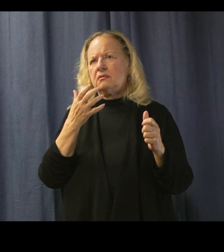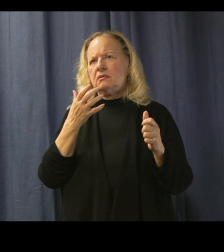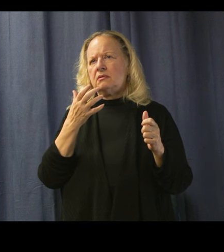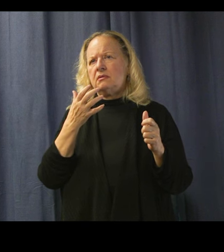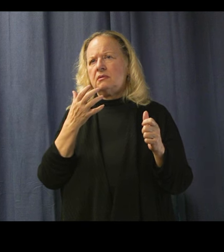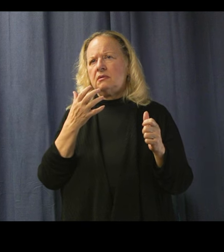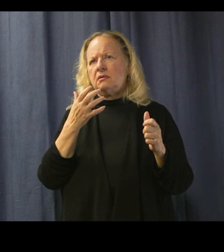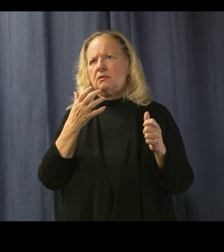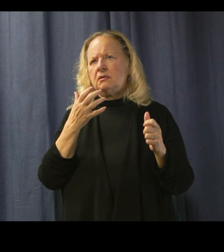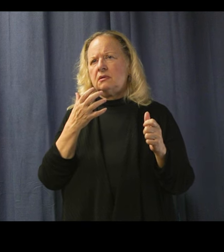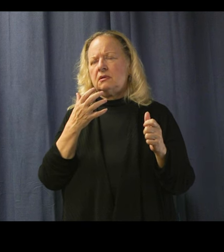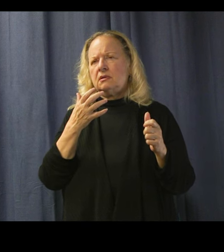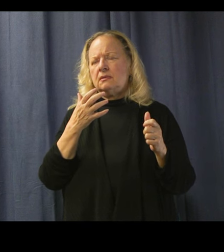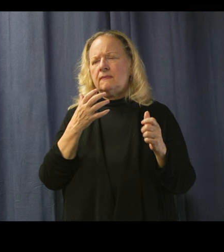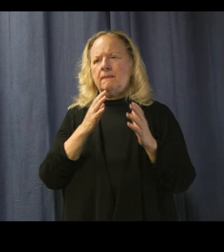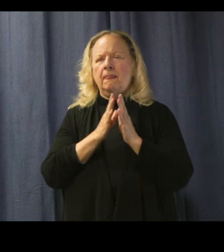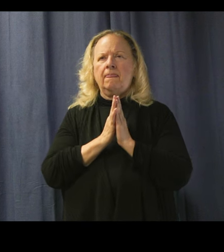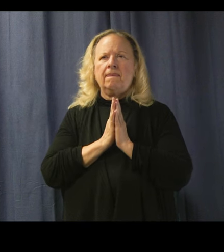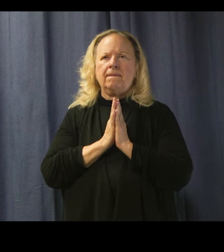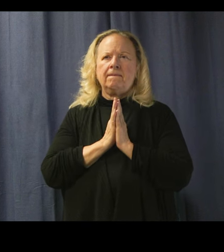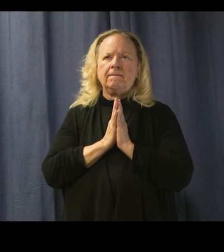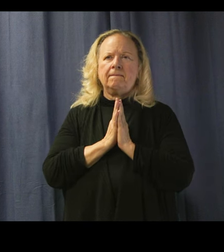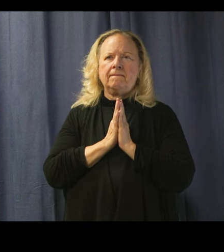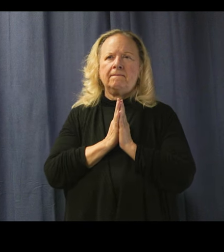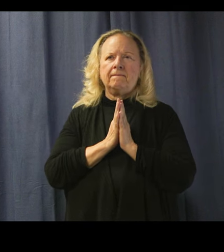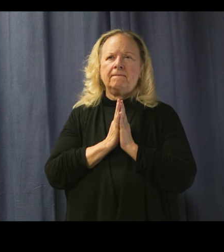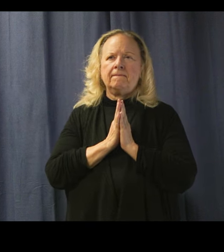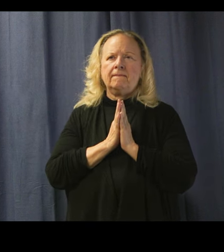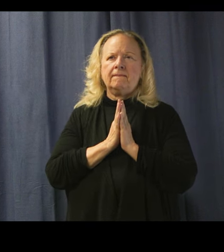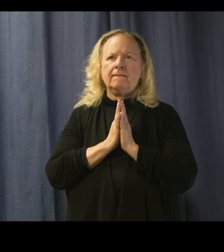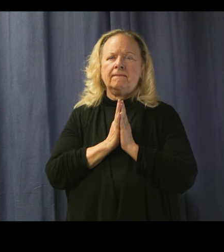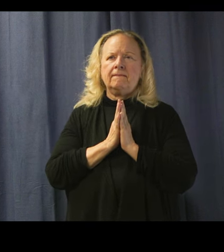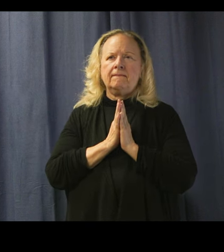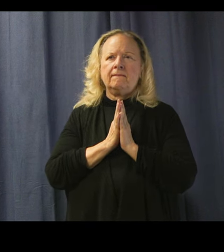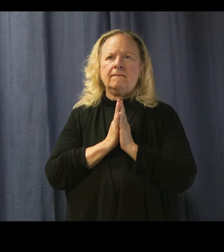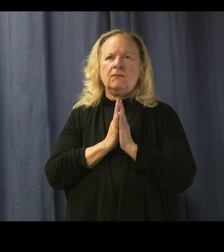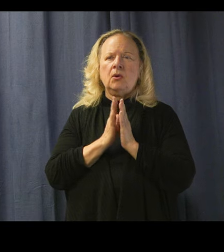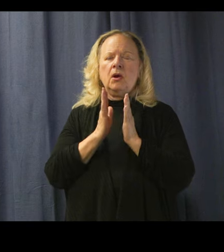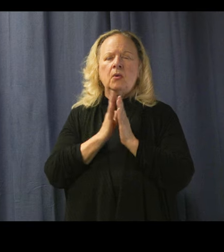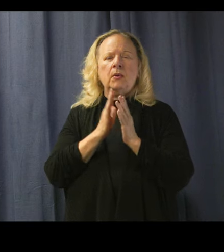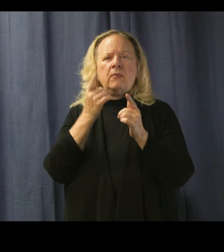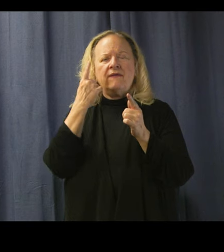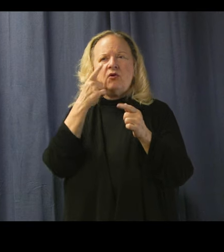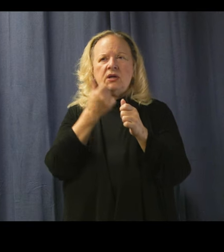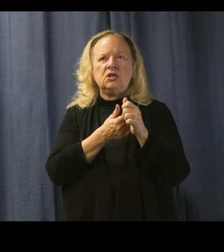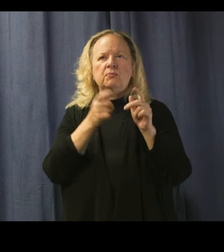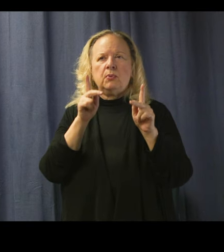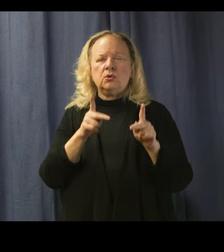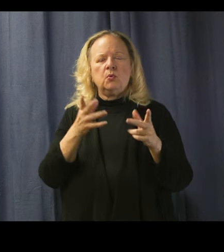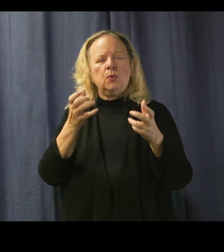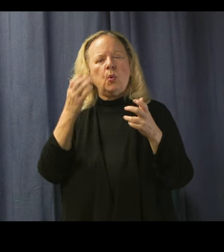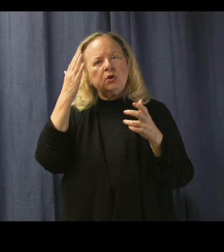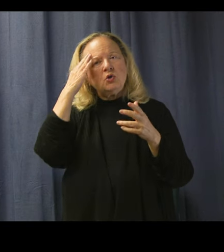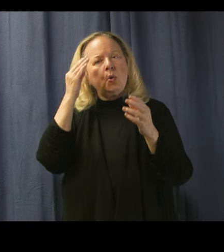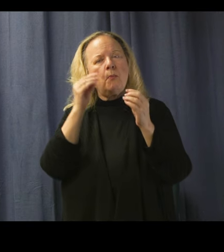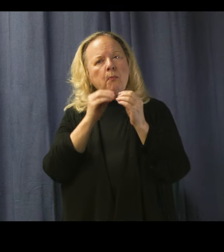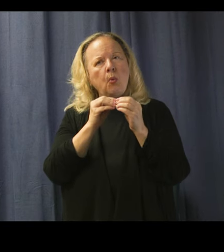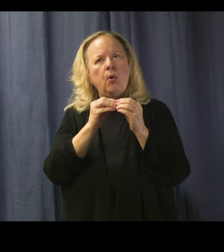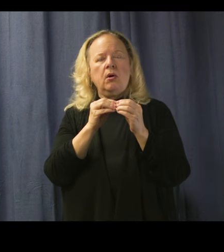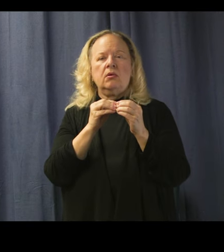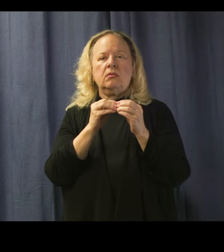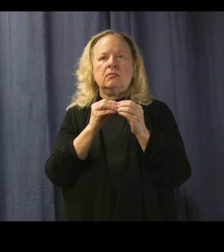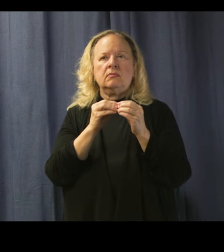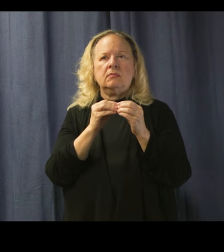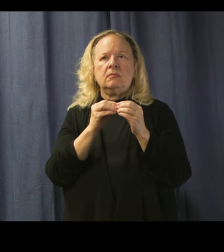and oh, how deep your word is. I just pray you would create an excitement in every single one of us that we want to know more. Create a thirst